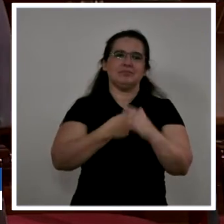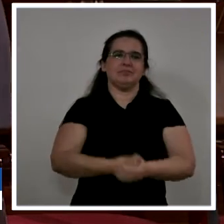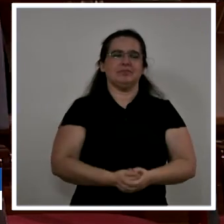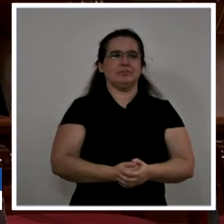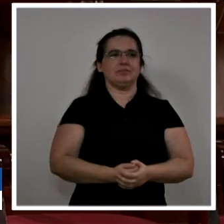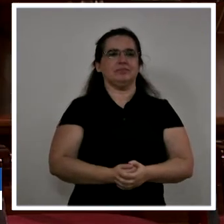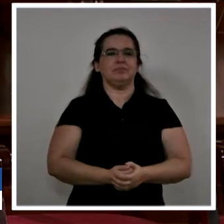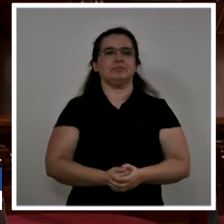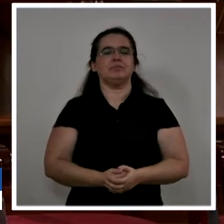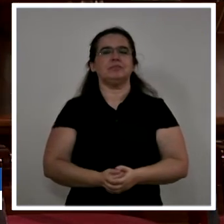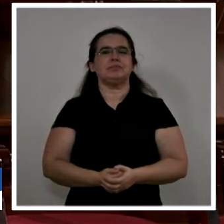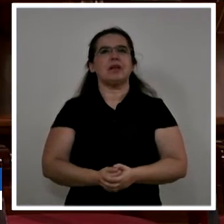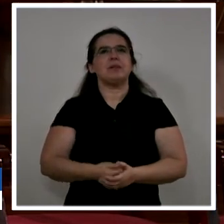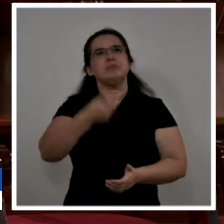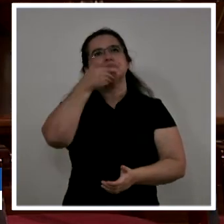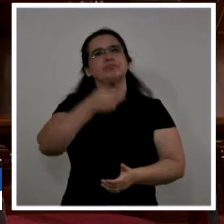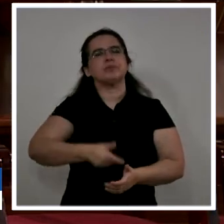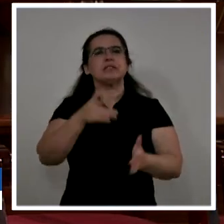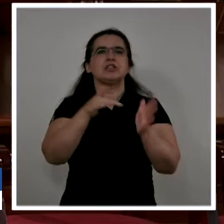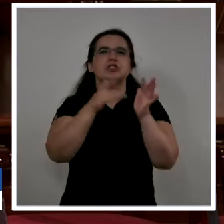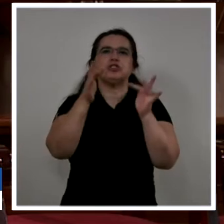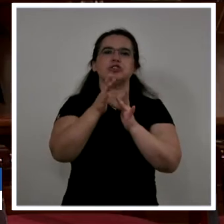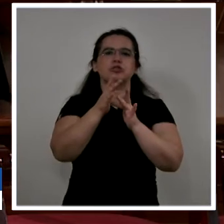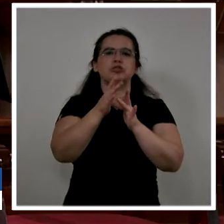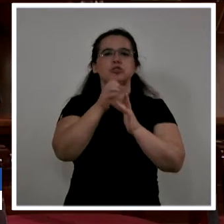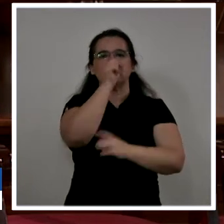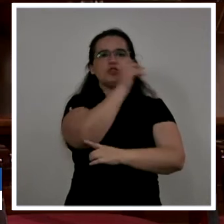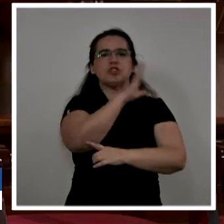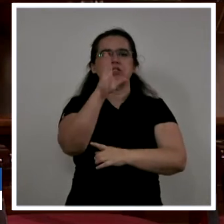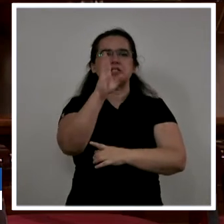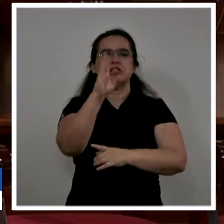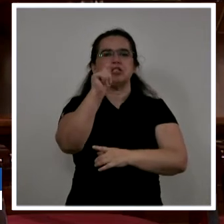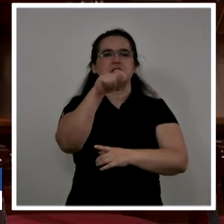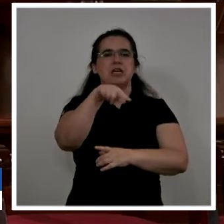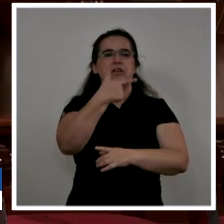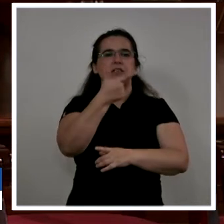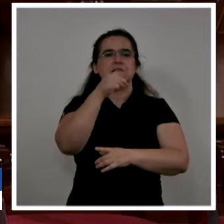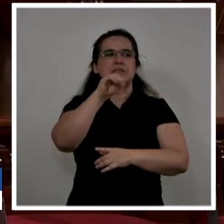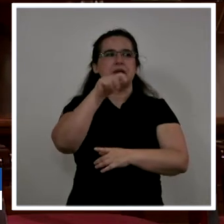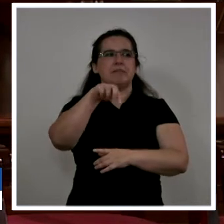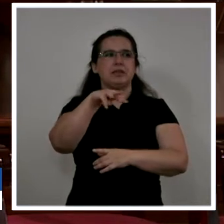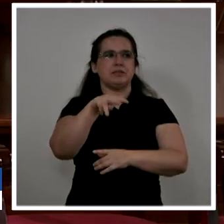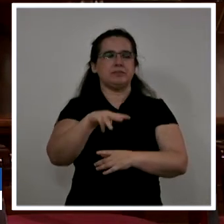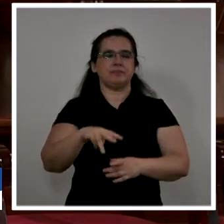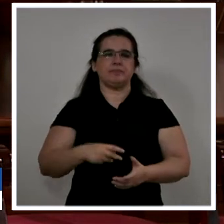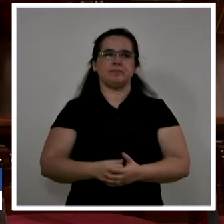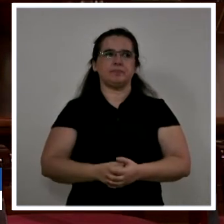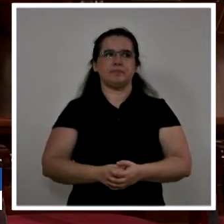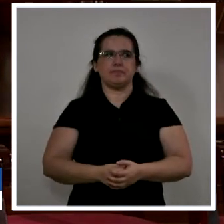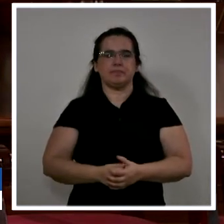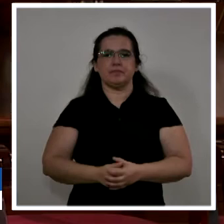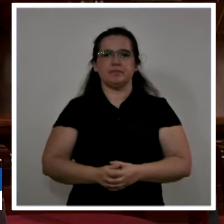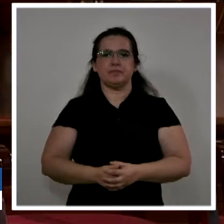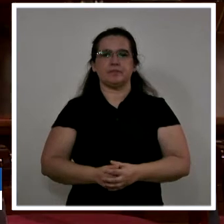passagem favorita acerca da experiência de Jesus no Jardim do Getsemane. Then they came to a place which was